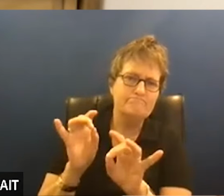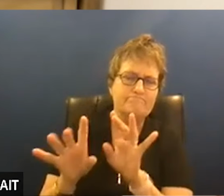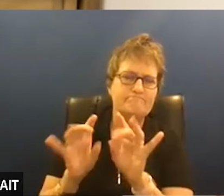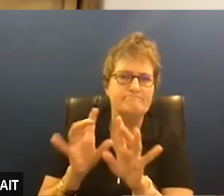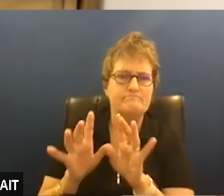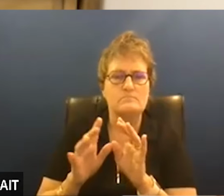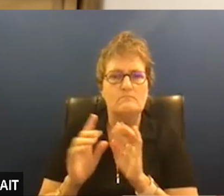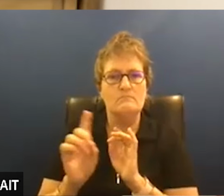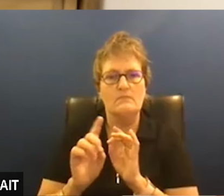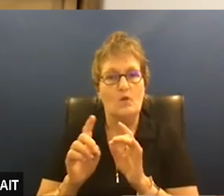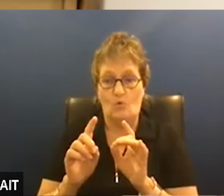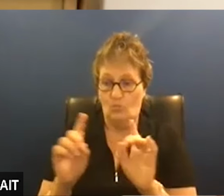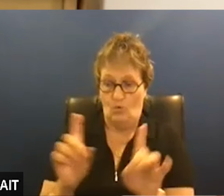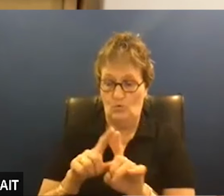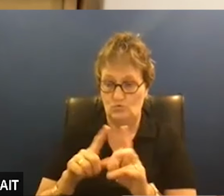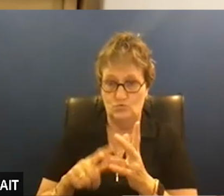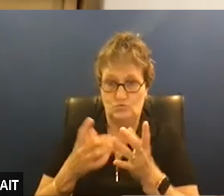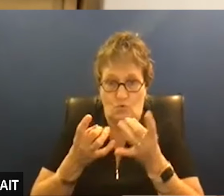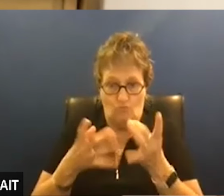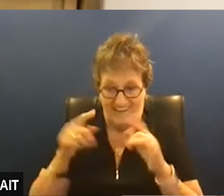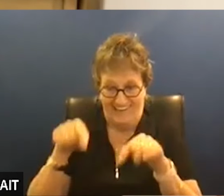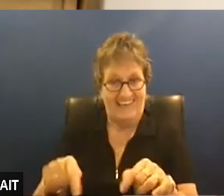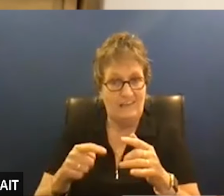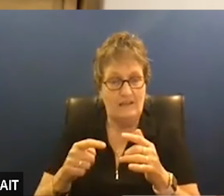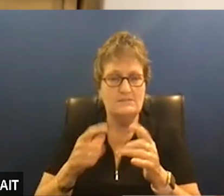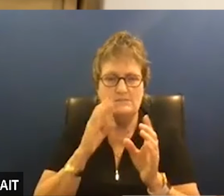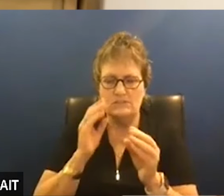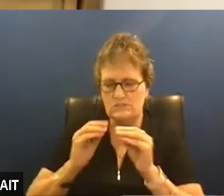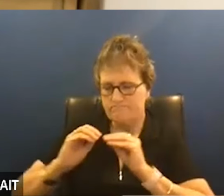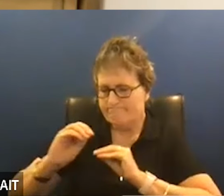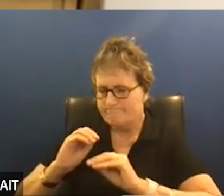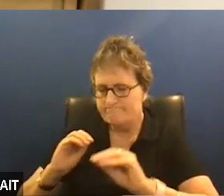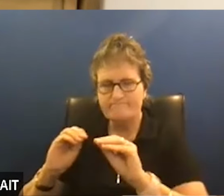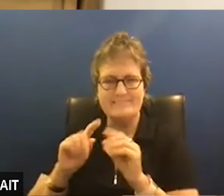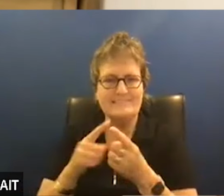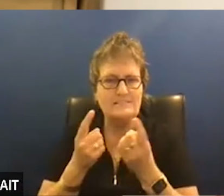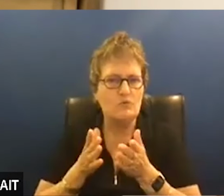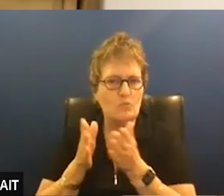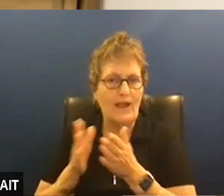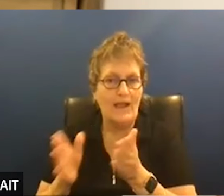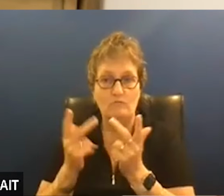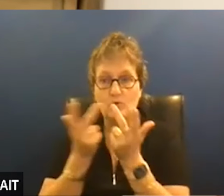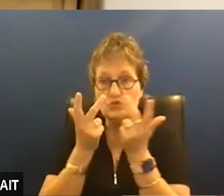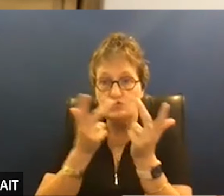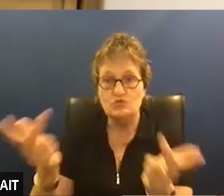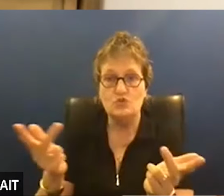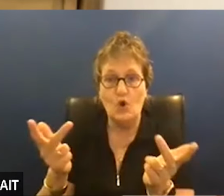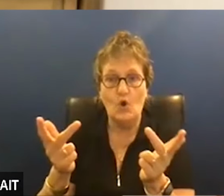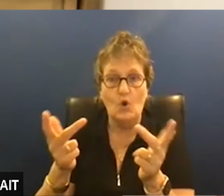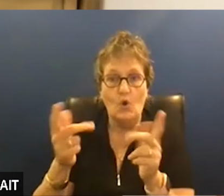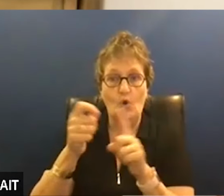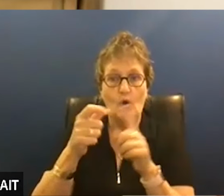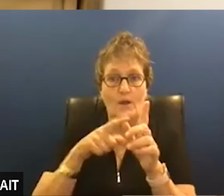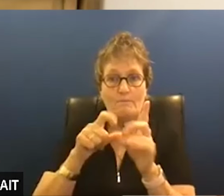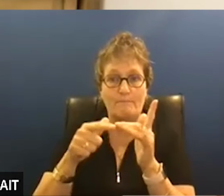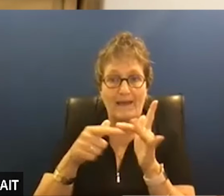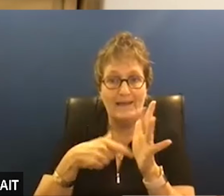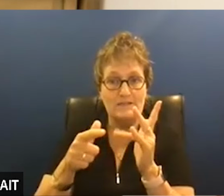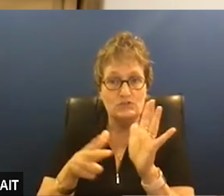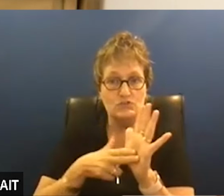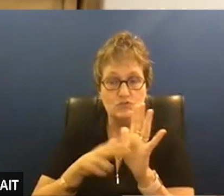doing is already here. It's just being arranged in slightly different ways. So I think if we can show Paddington as a good example of